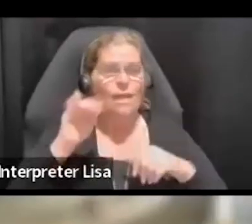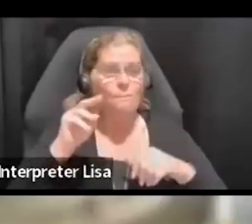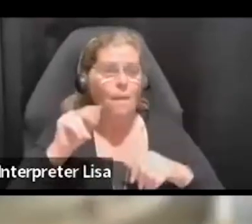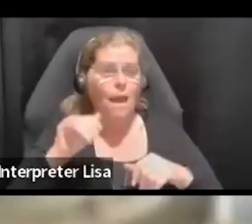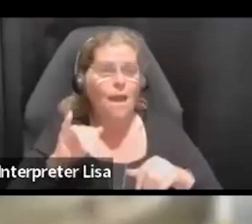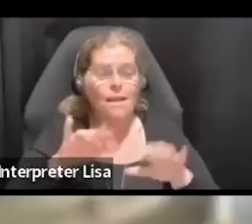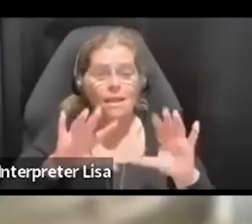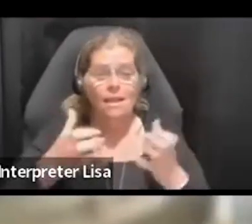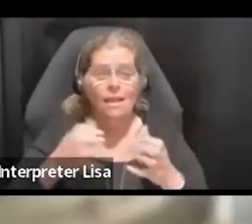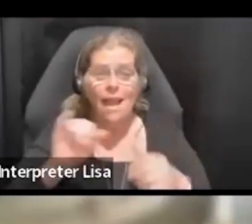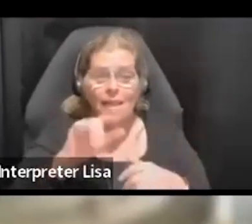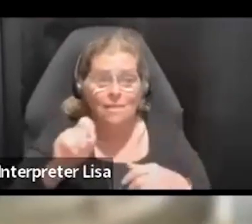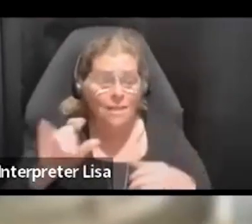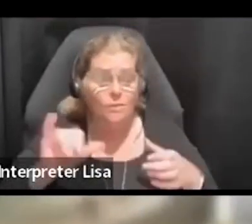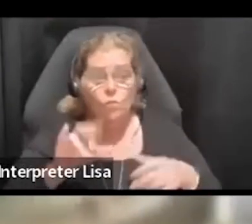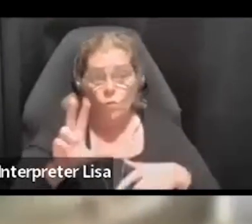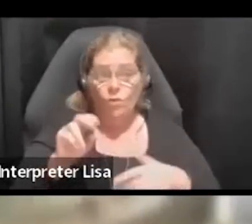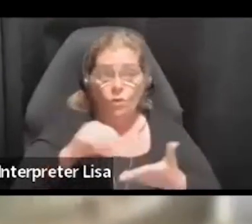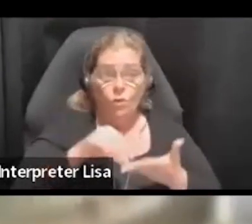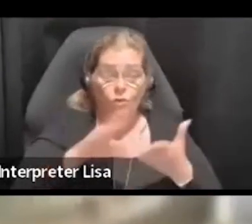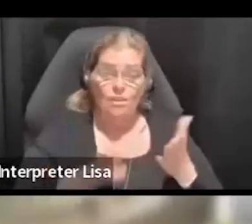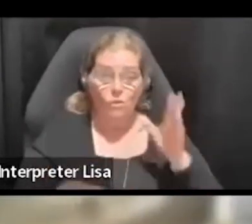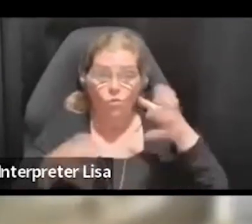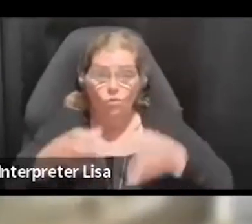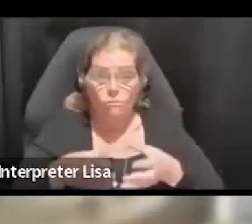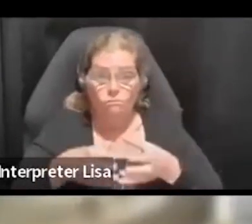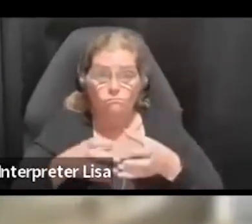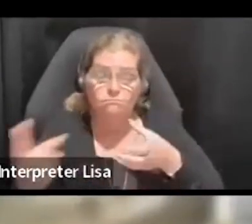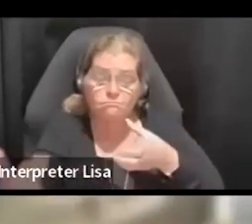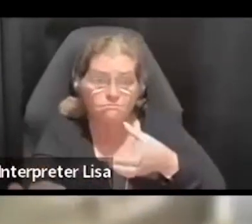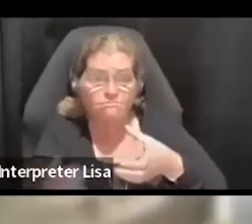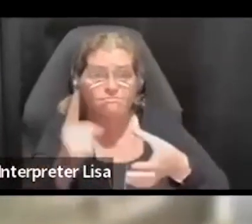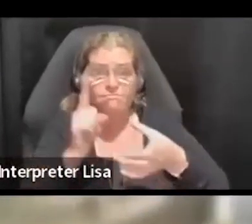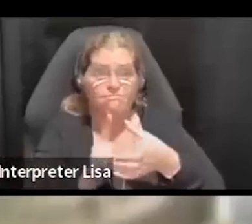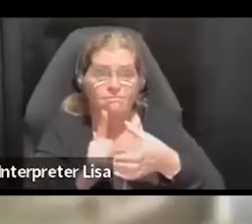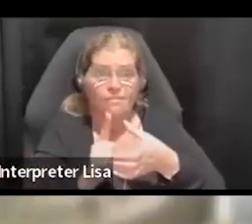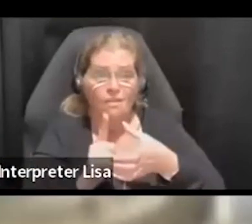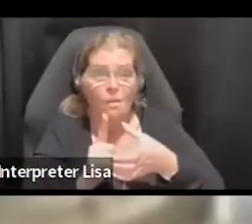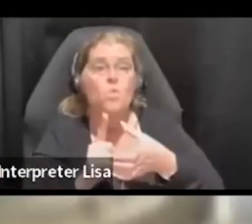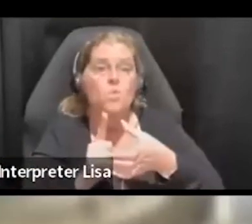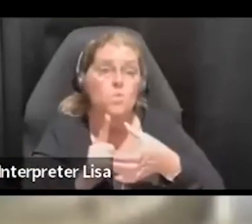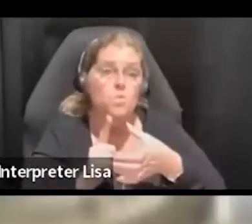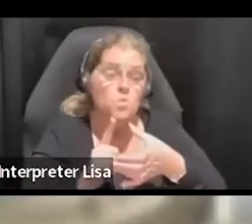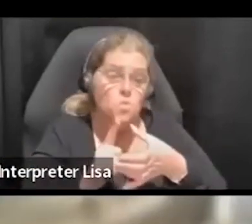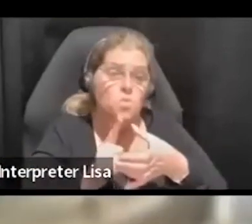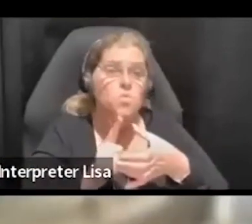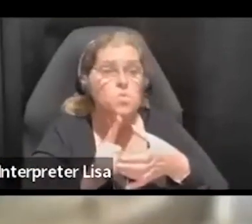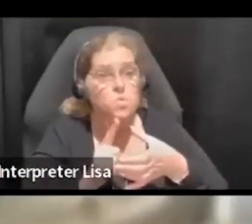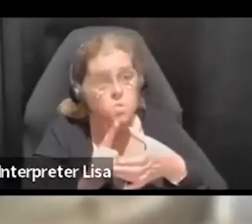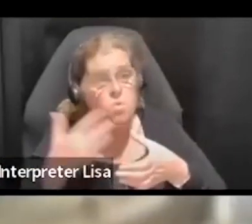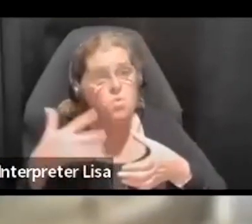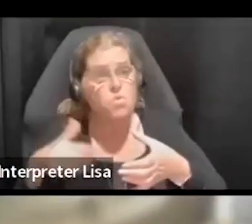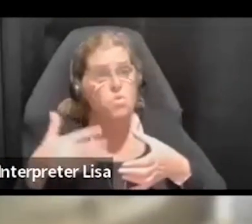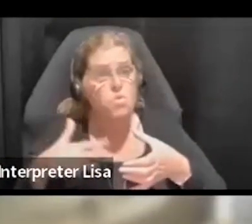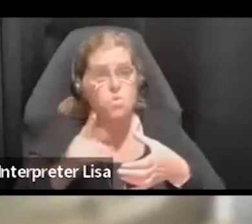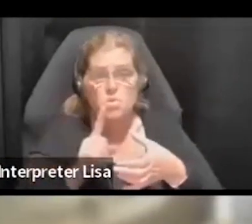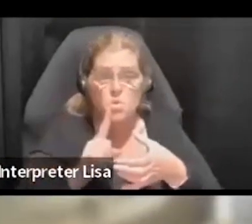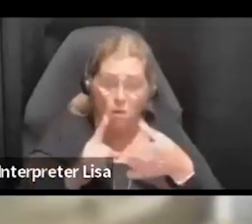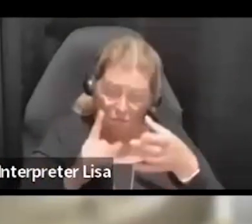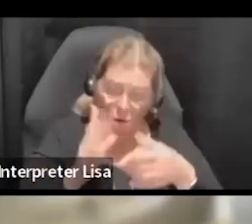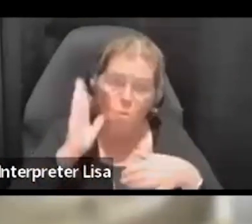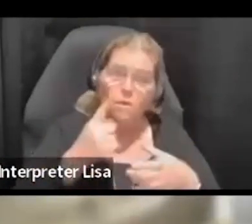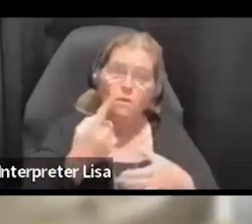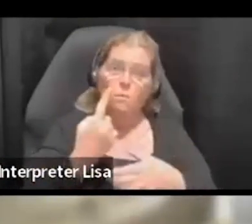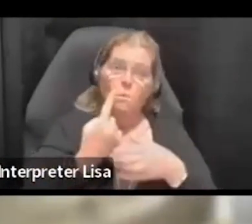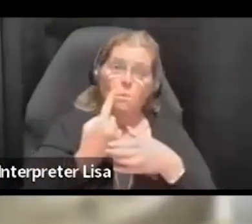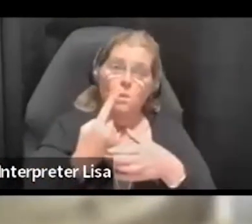they have 25, 30 students, and you have these special education students with IEPs, you cannot help them in the way that it